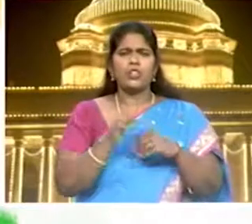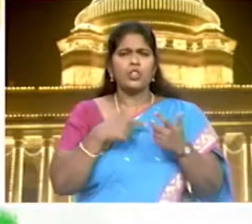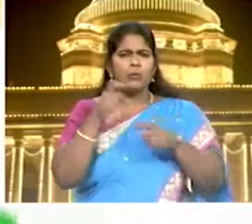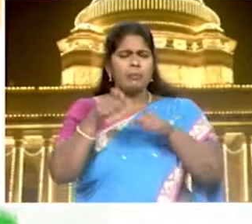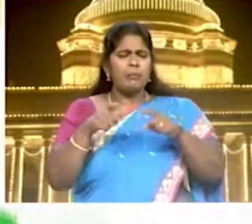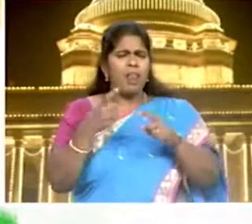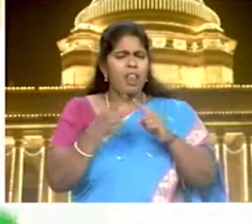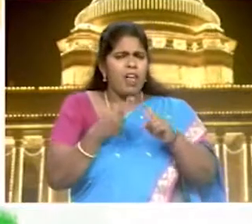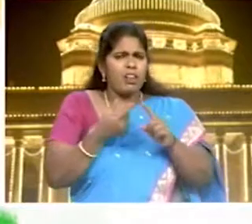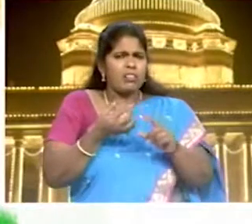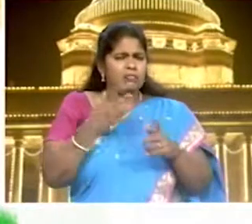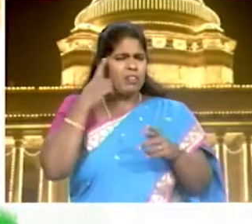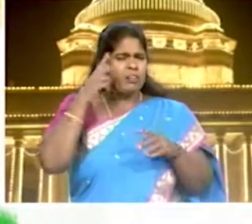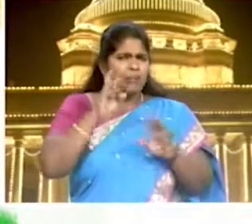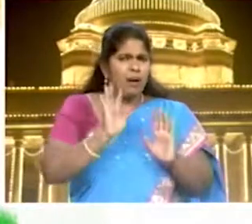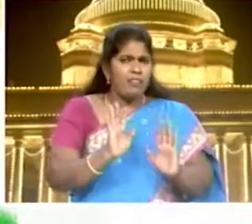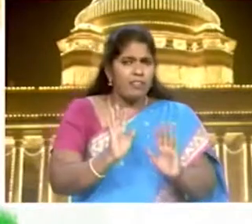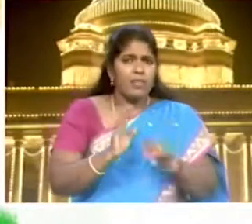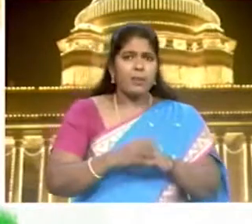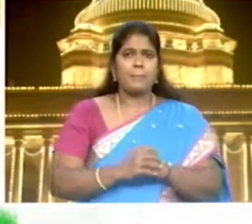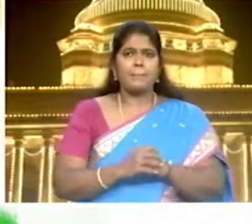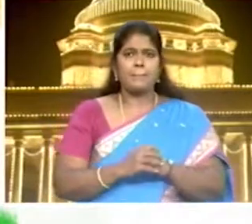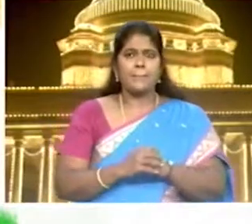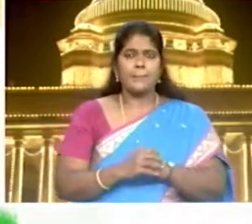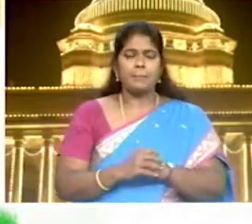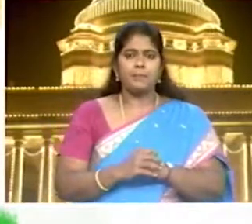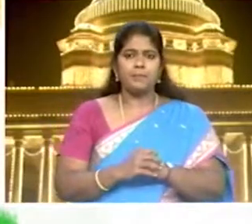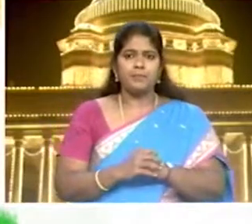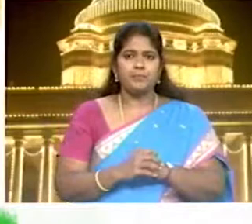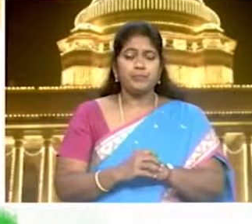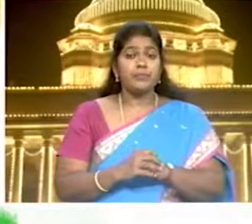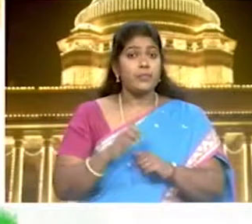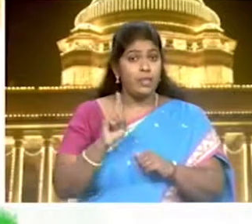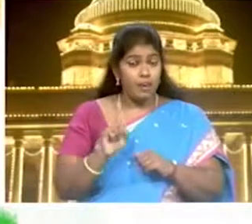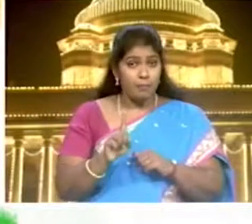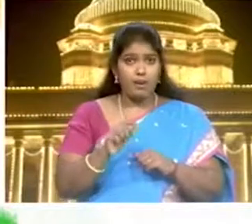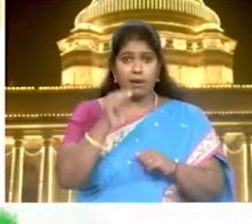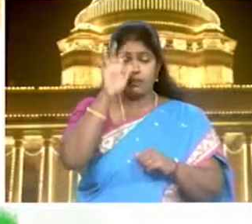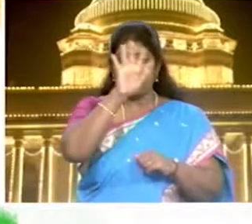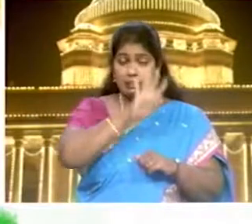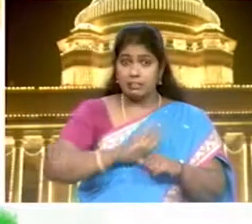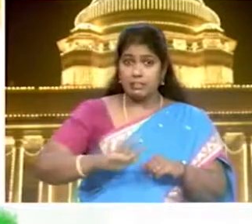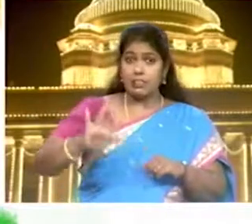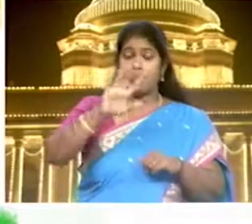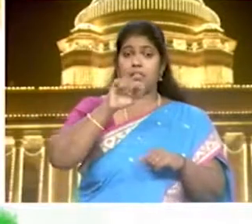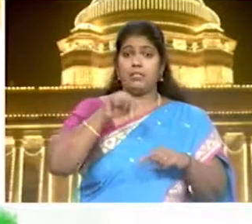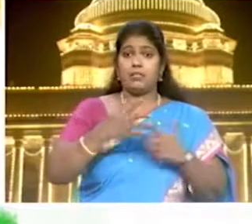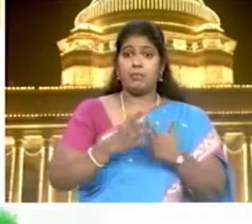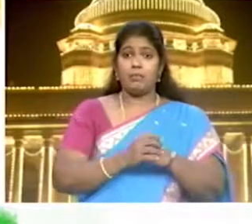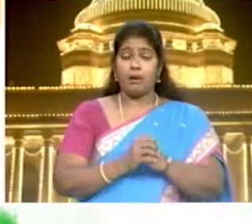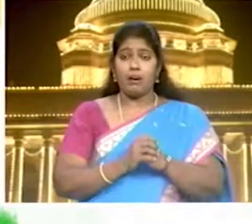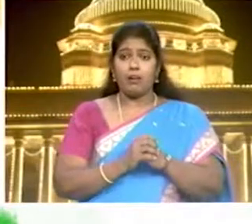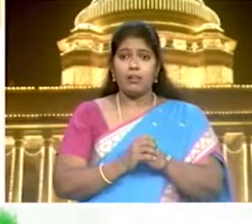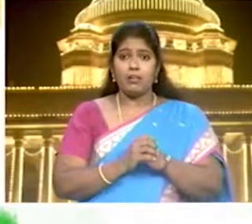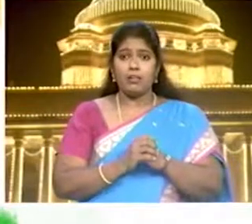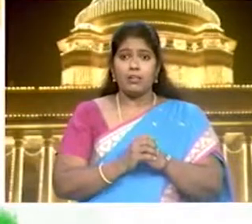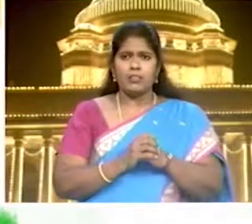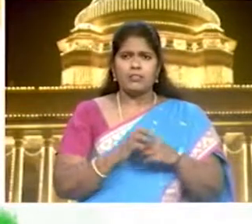was marred by poverty and illiteracy. But we Indians proved the skeptic